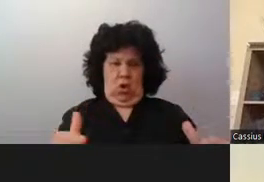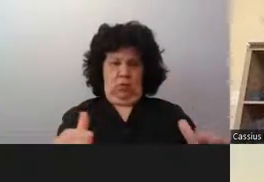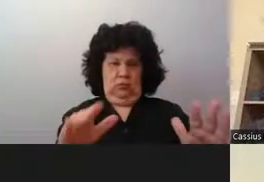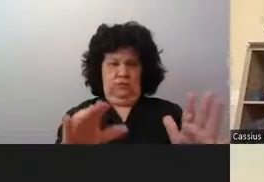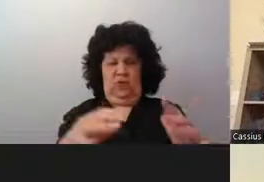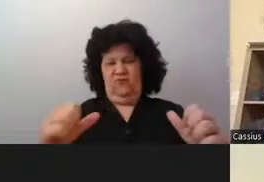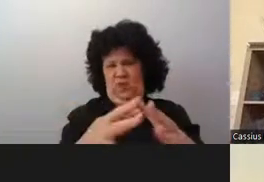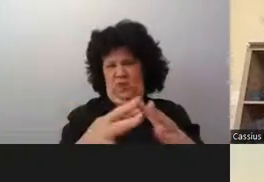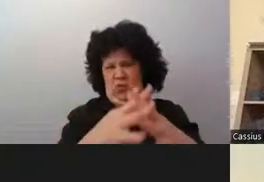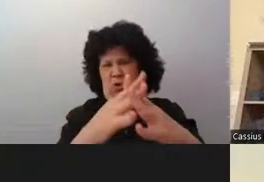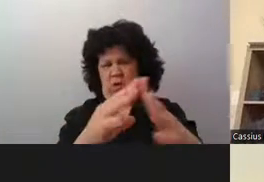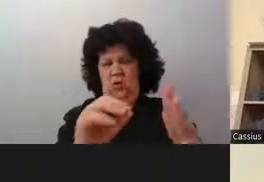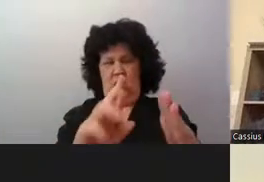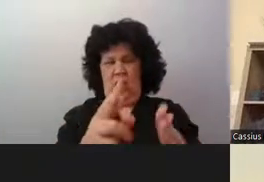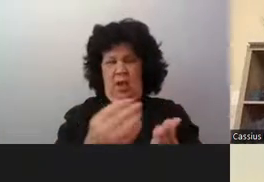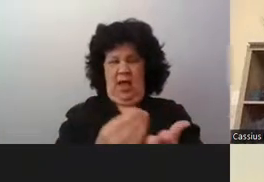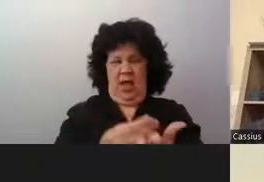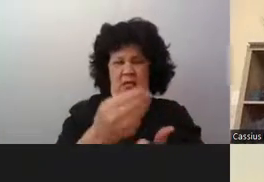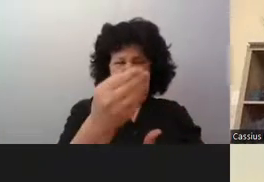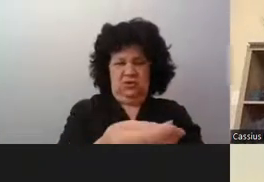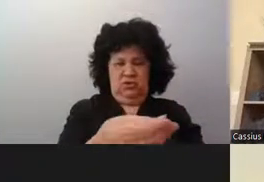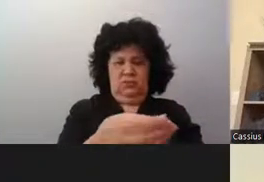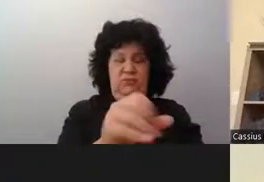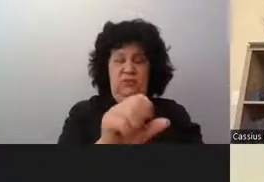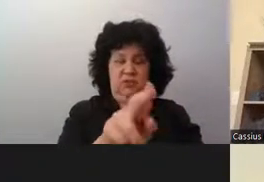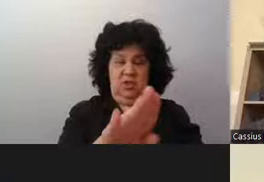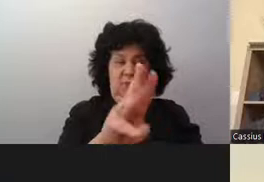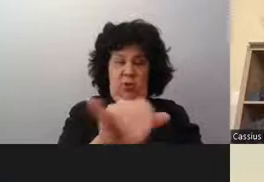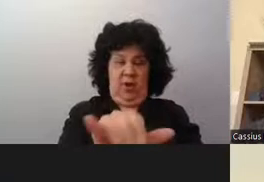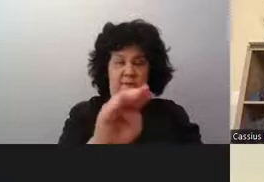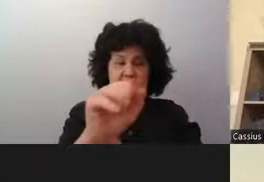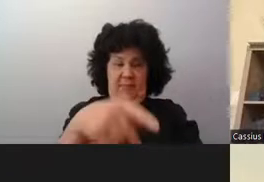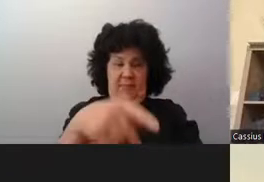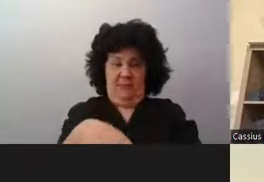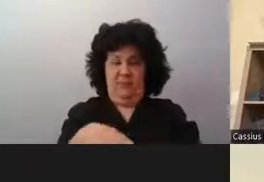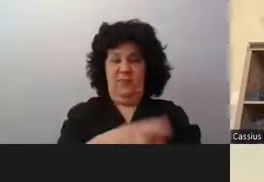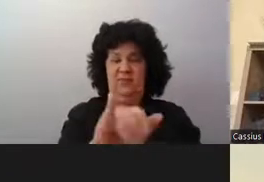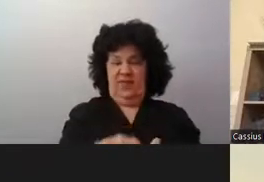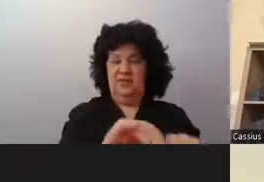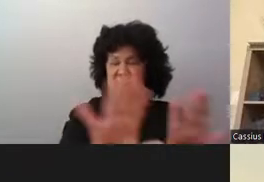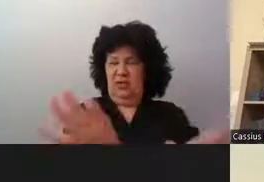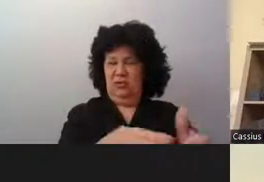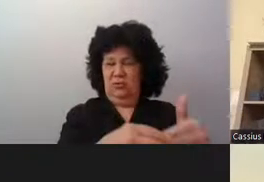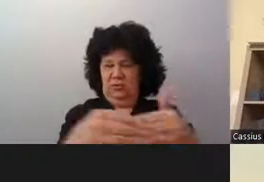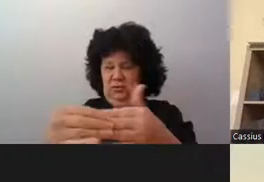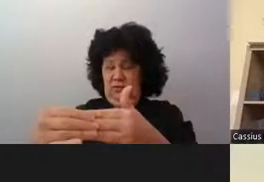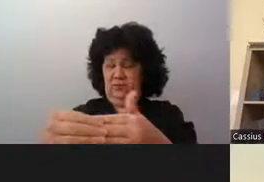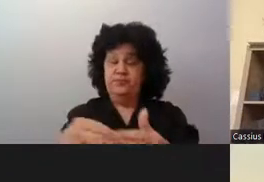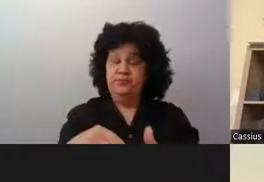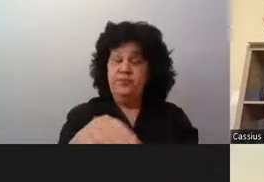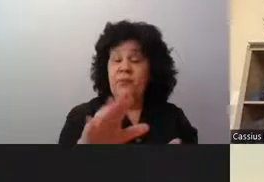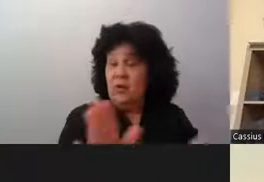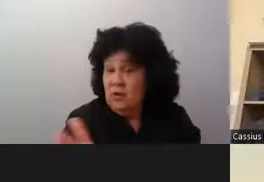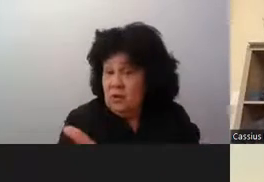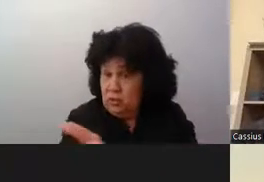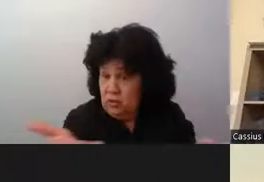or the acquisition subway map, where I basically take you by the hand and walk you through. So are there thoughts or are